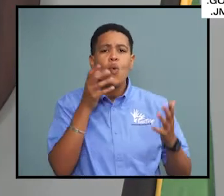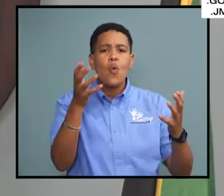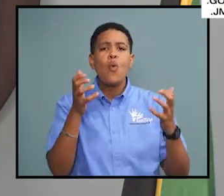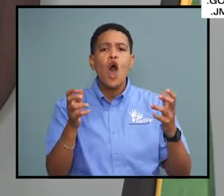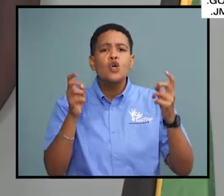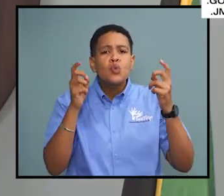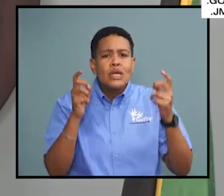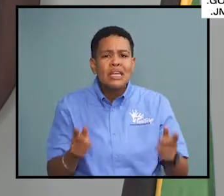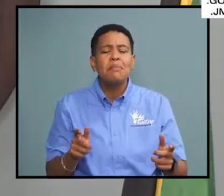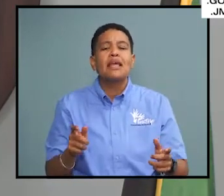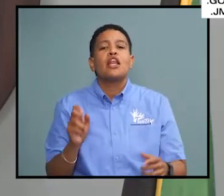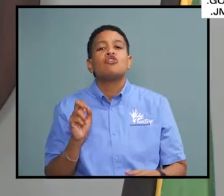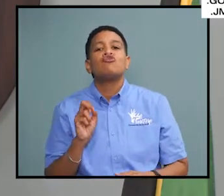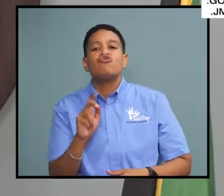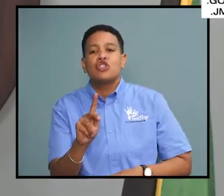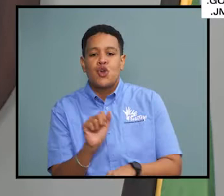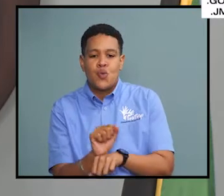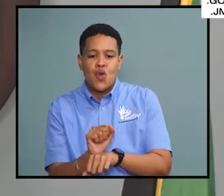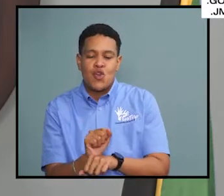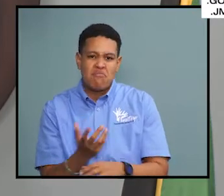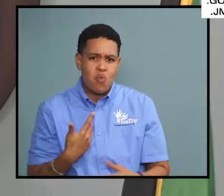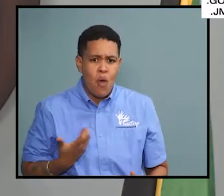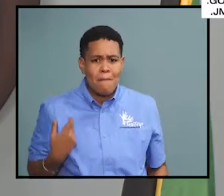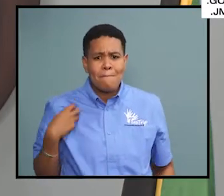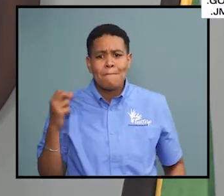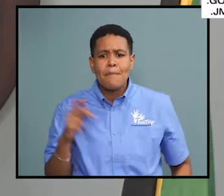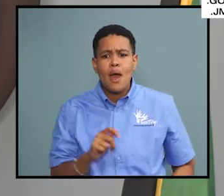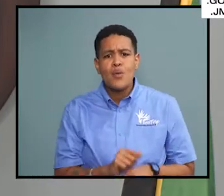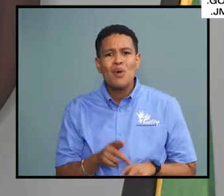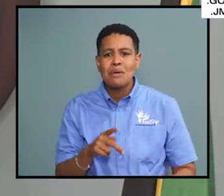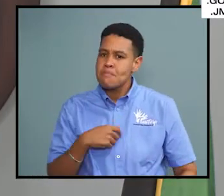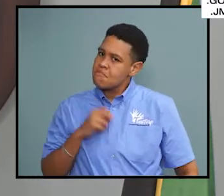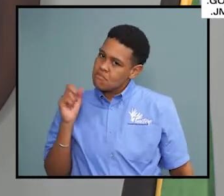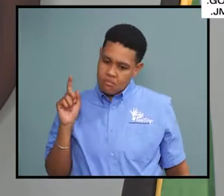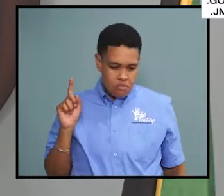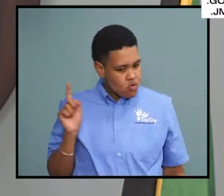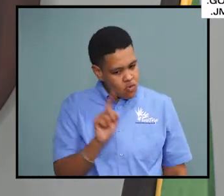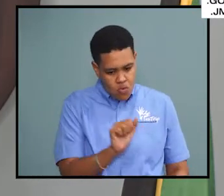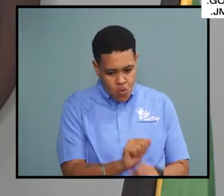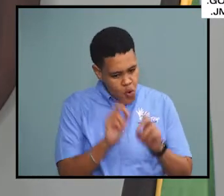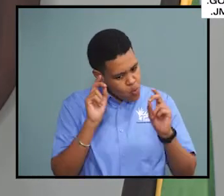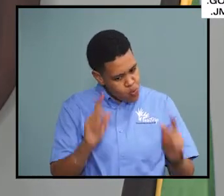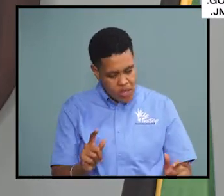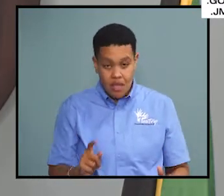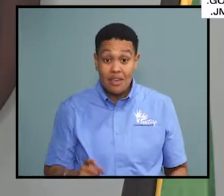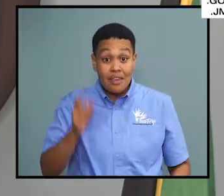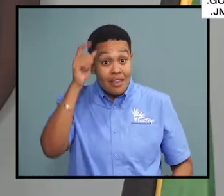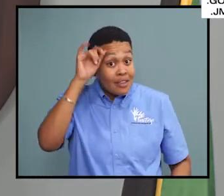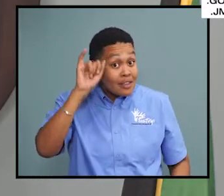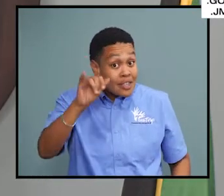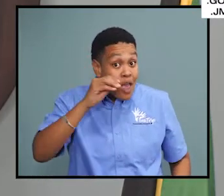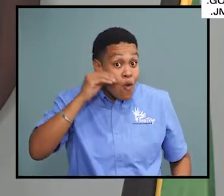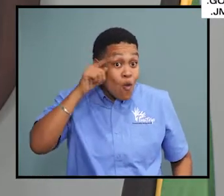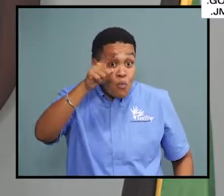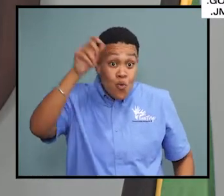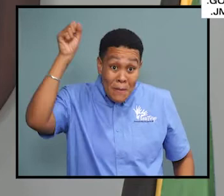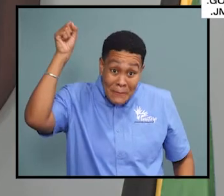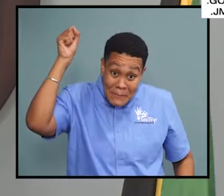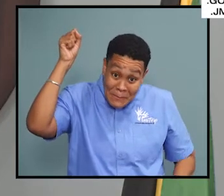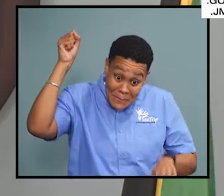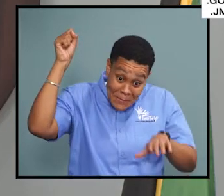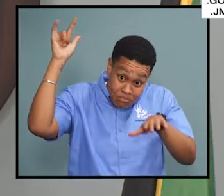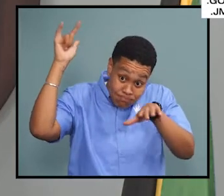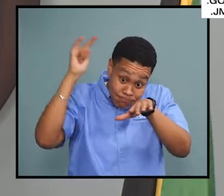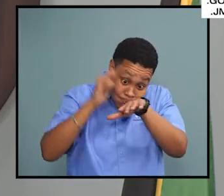immediately return to the workplace. It should be noted that under the new stay-at-home measures for returning